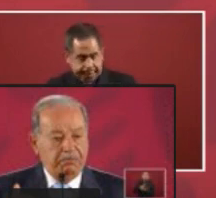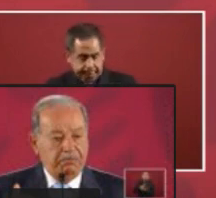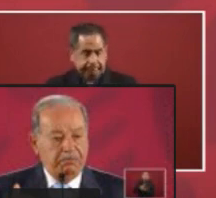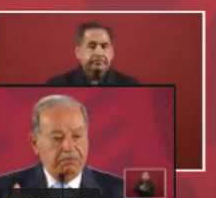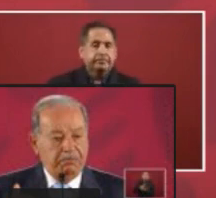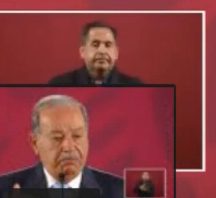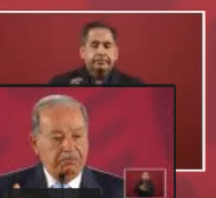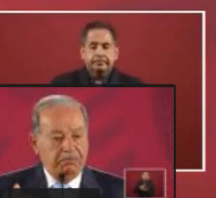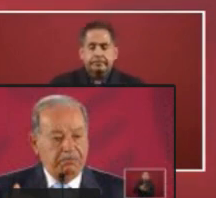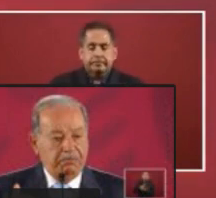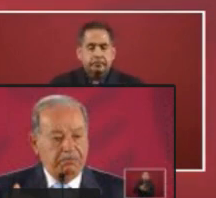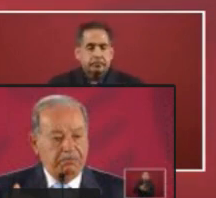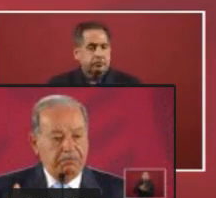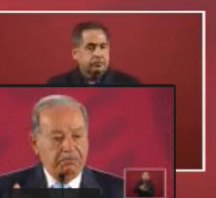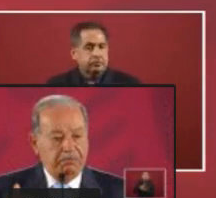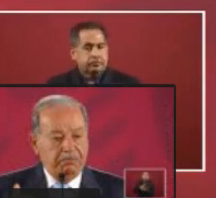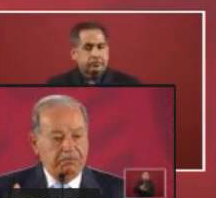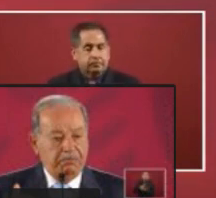depending on the